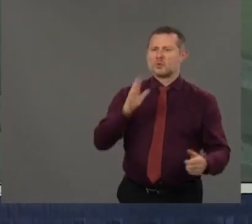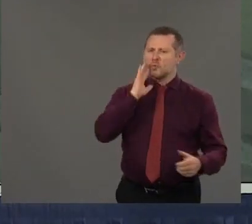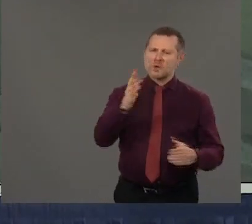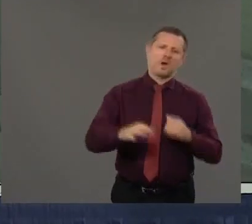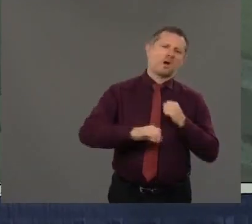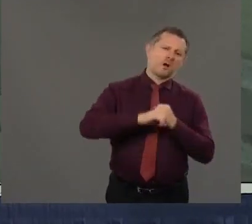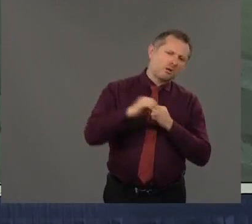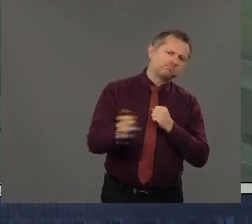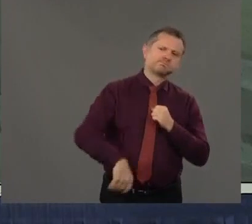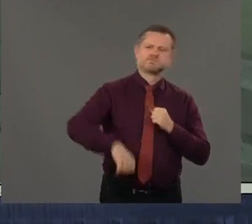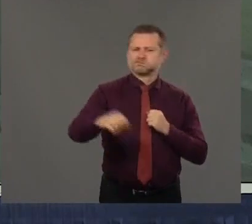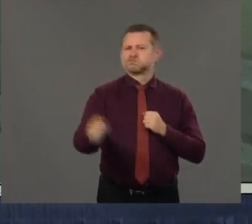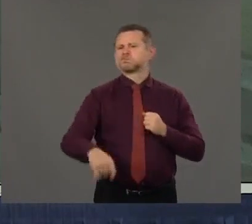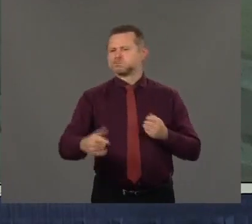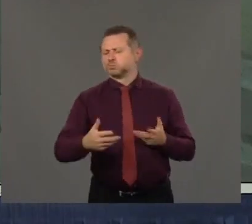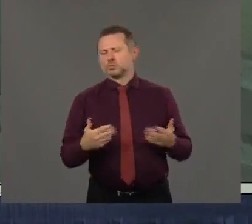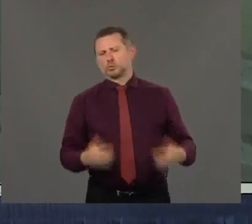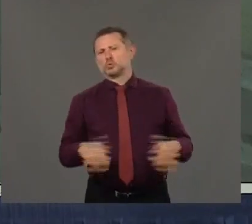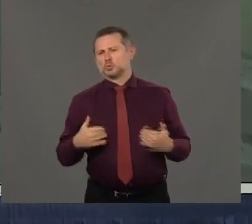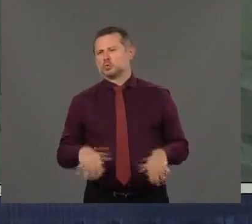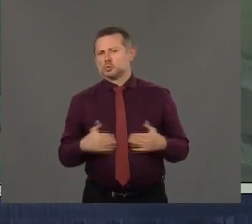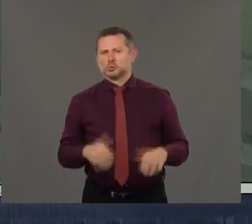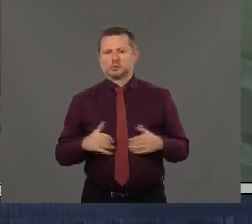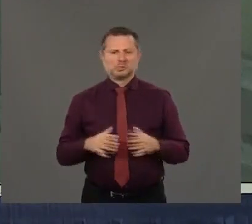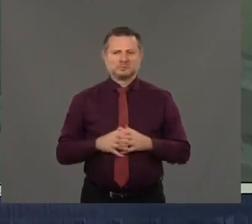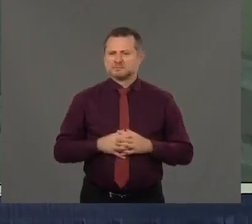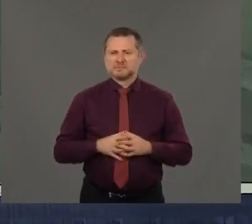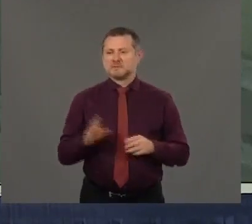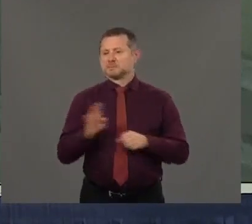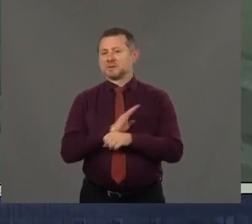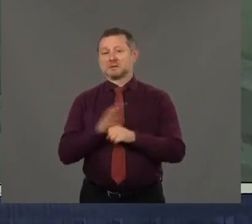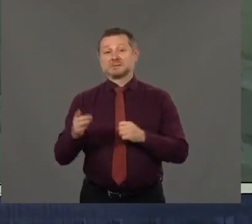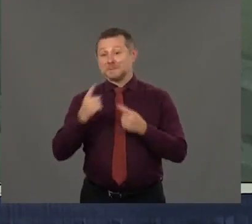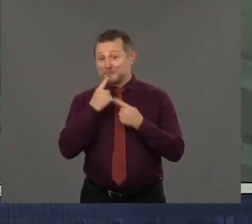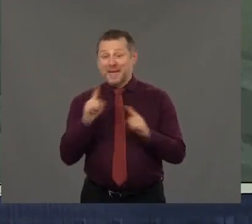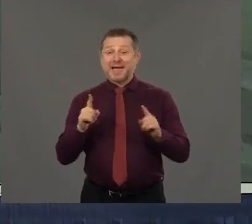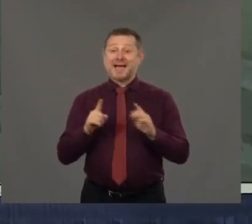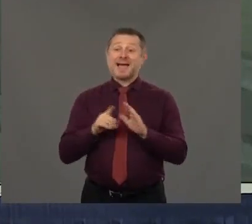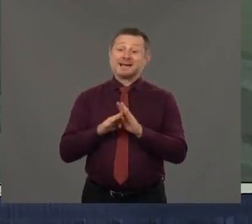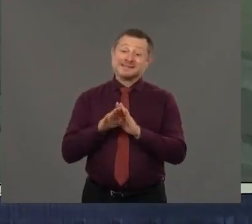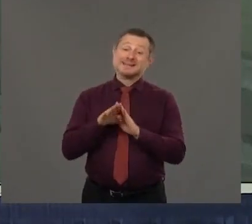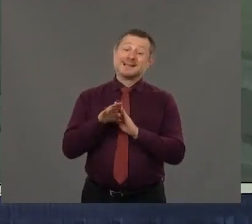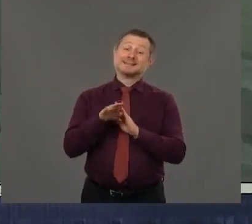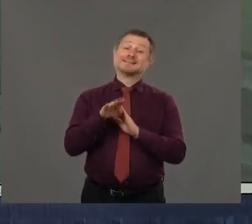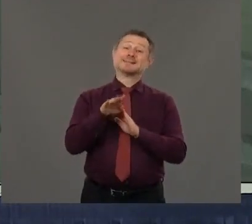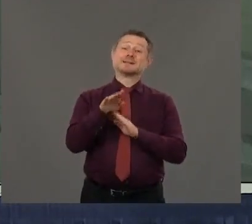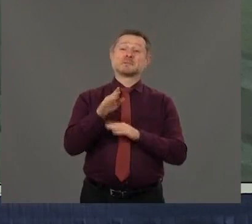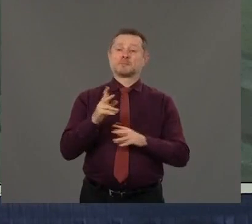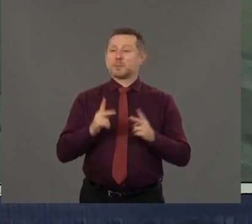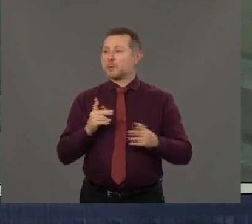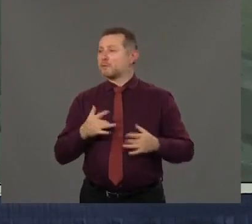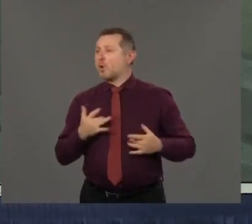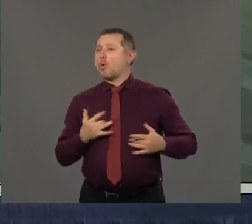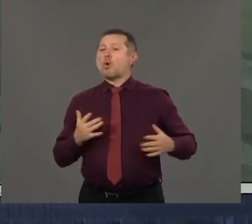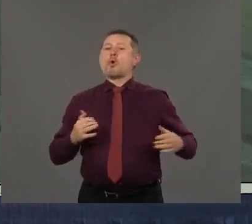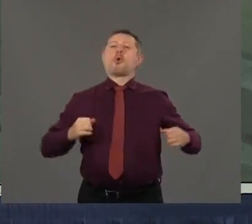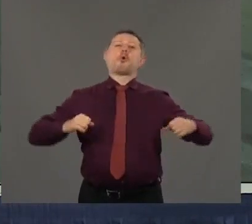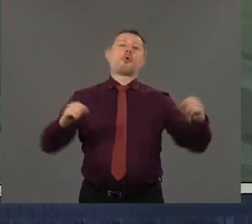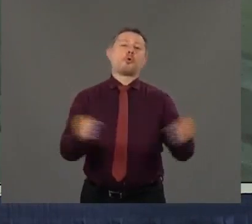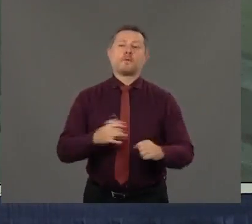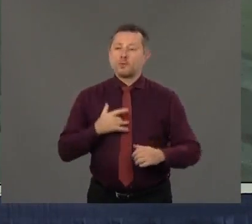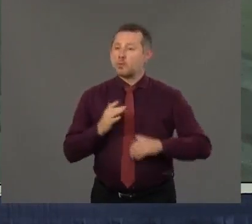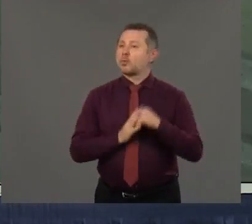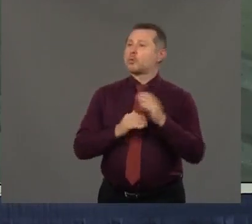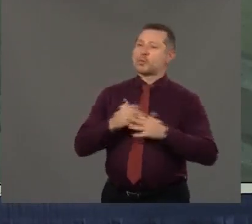few months before businesses really ramp up, before people really feel comfortable going to places